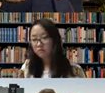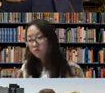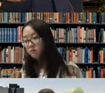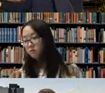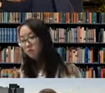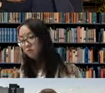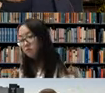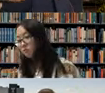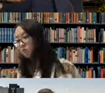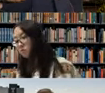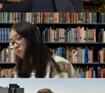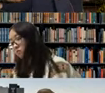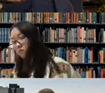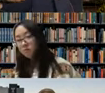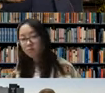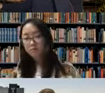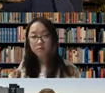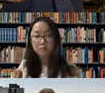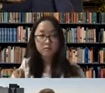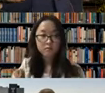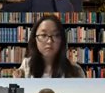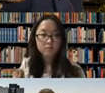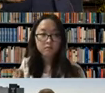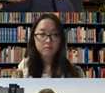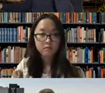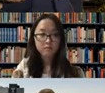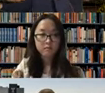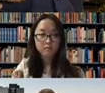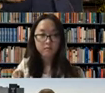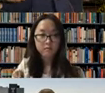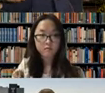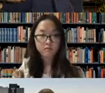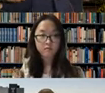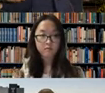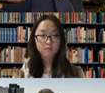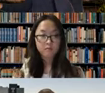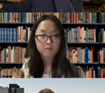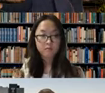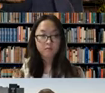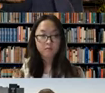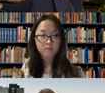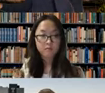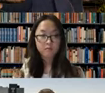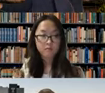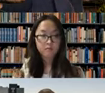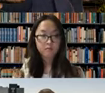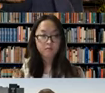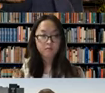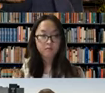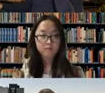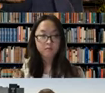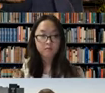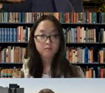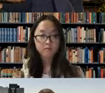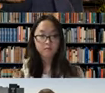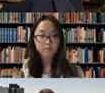could differ based on the pathogen. So by the time you see the first case, you can be pretty certain that there are many others that you're